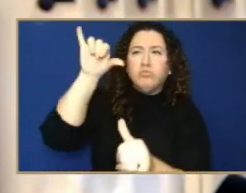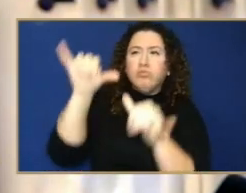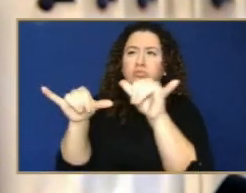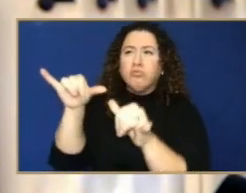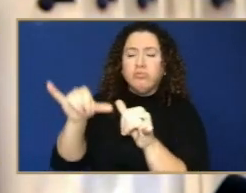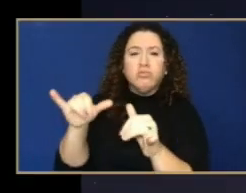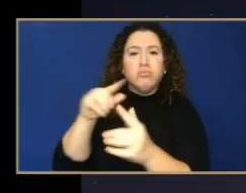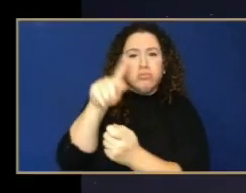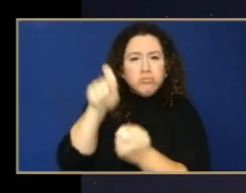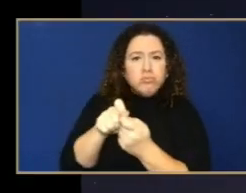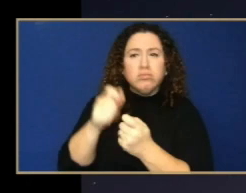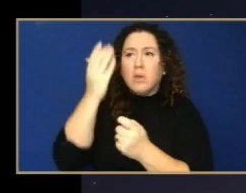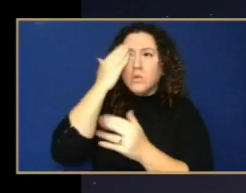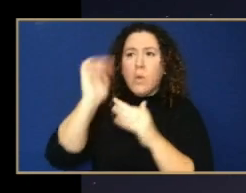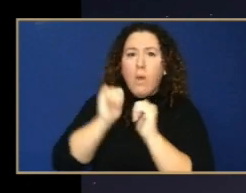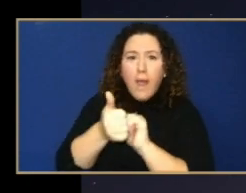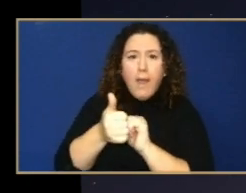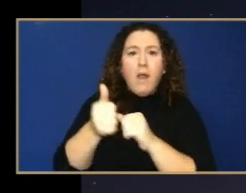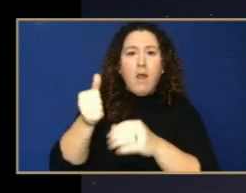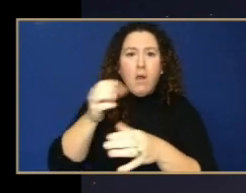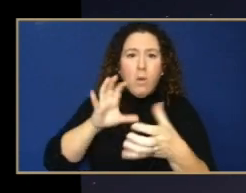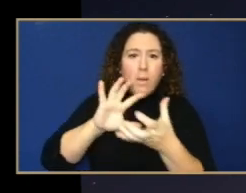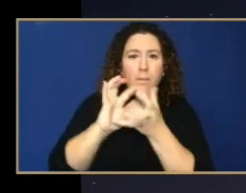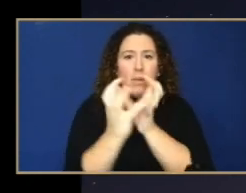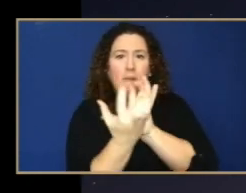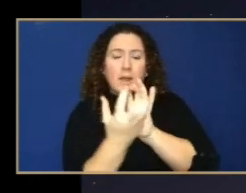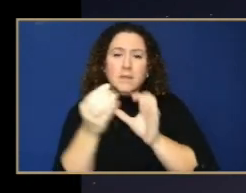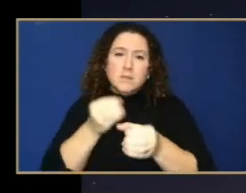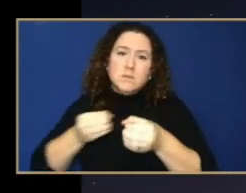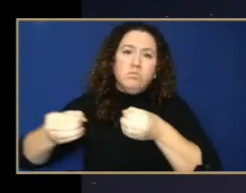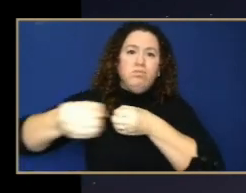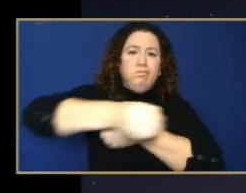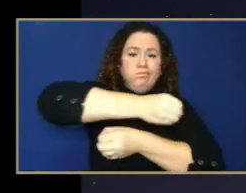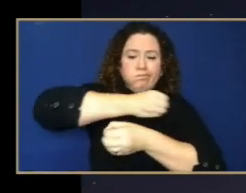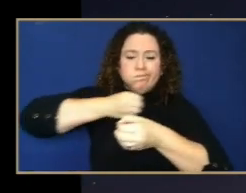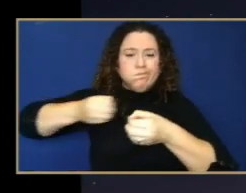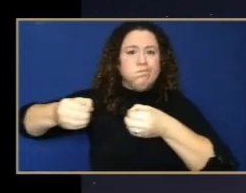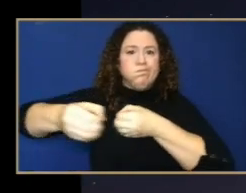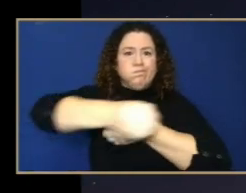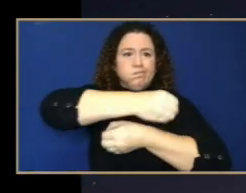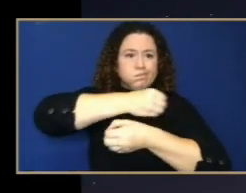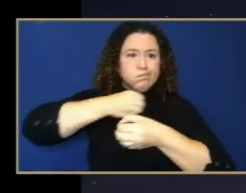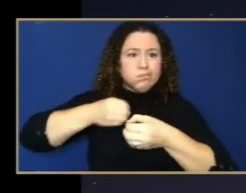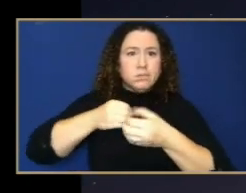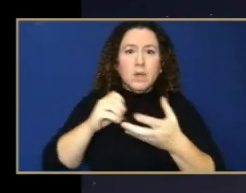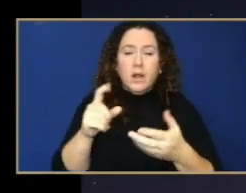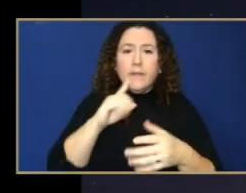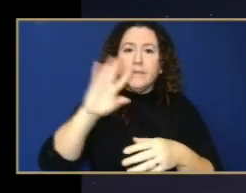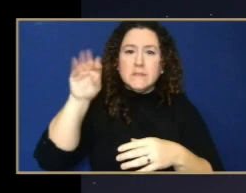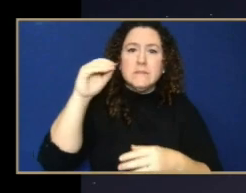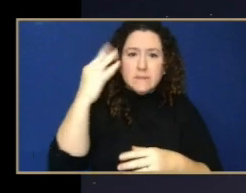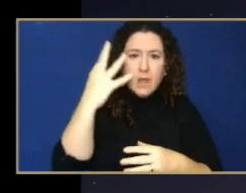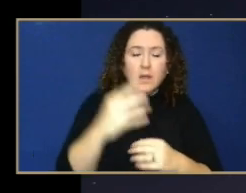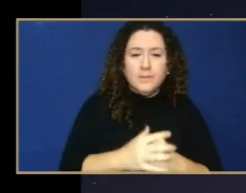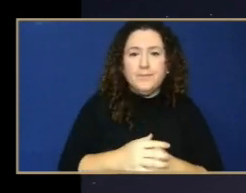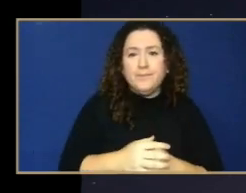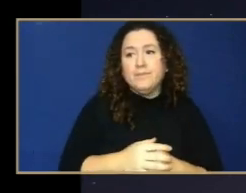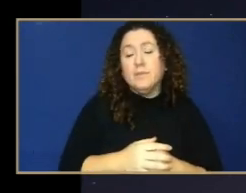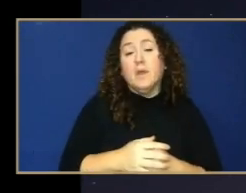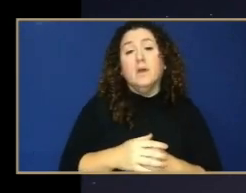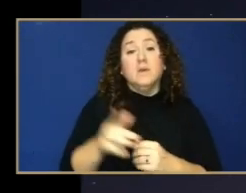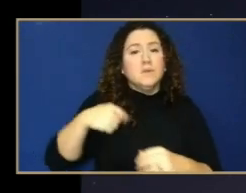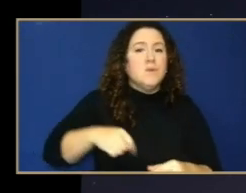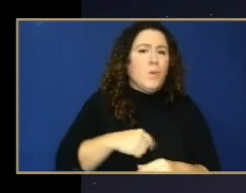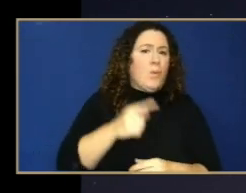um, in his observations. And so, using these observations, people have been able to predict and understand the